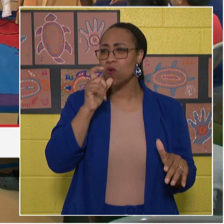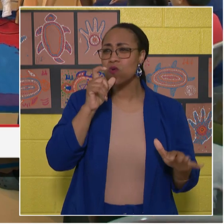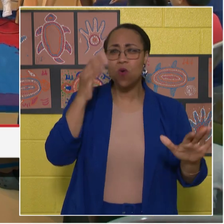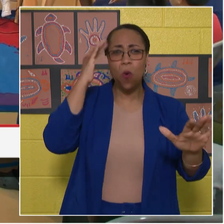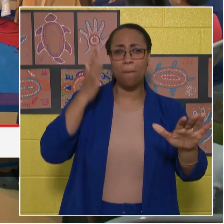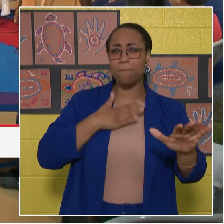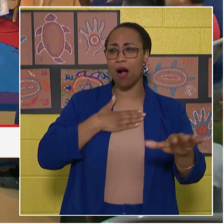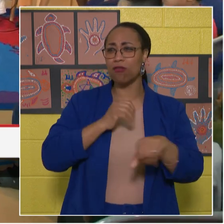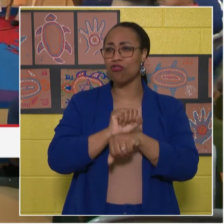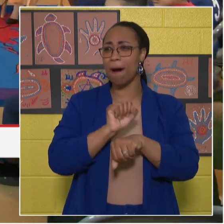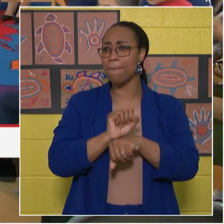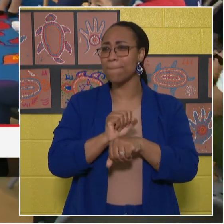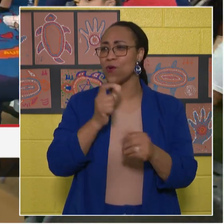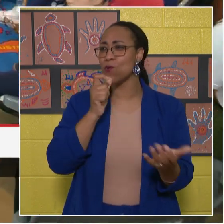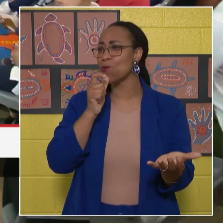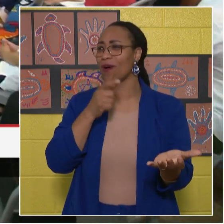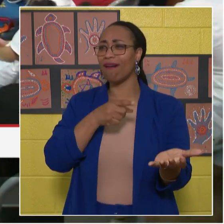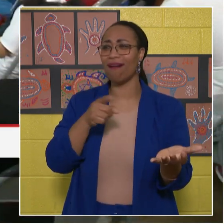Yes?